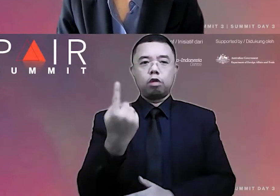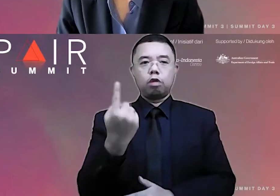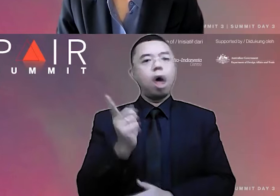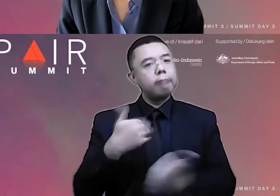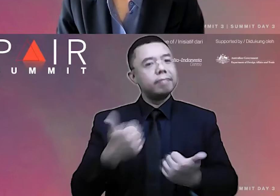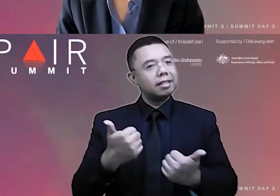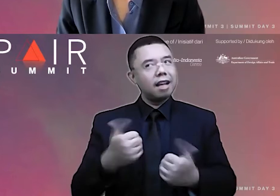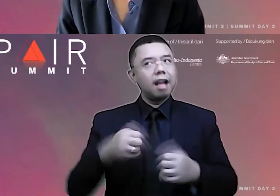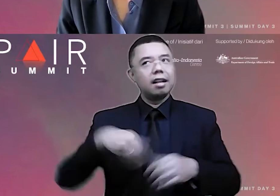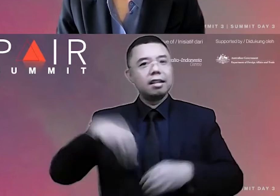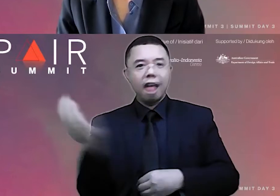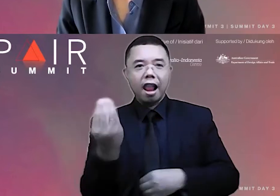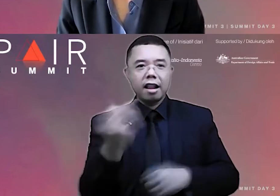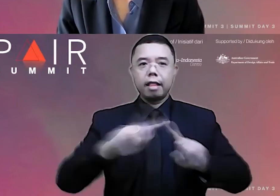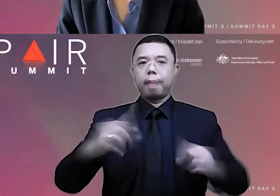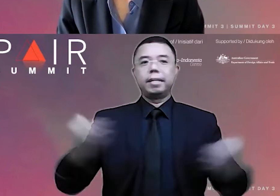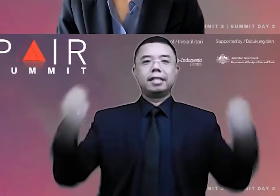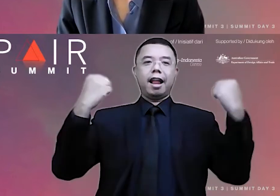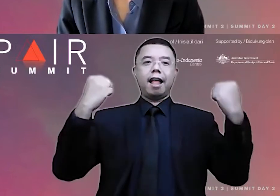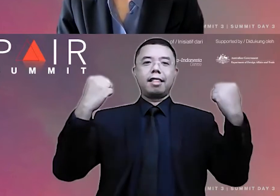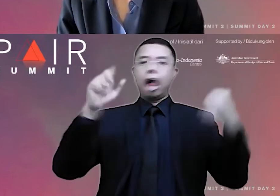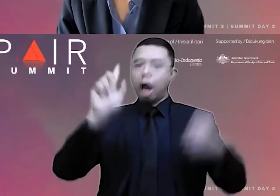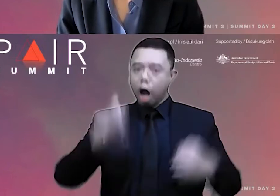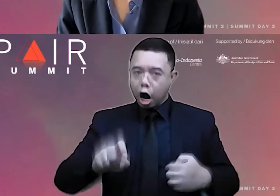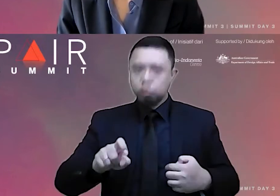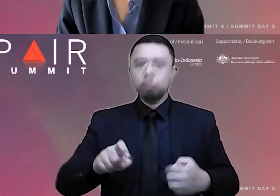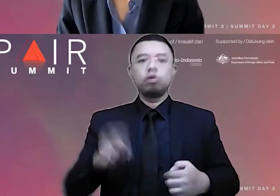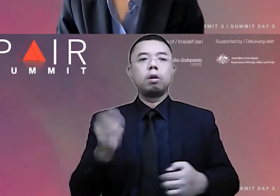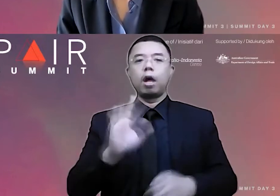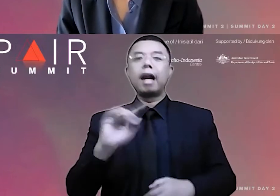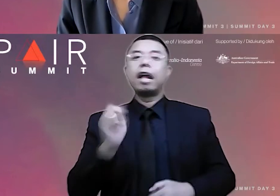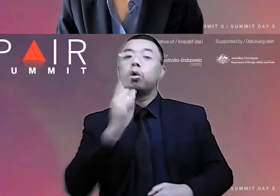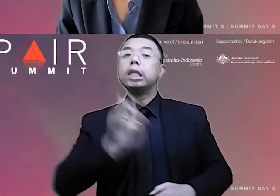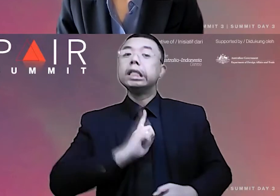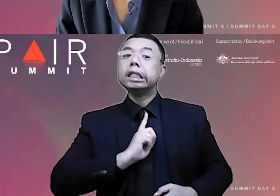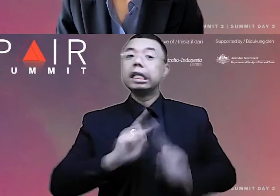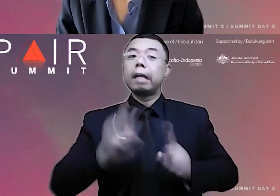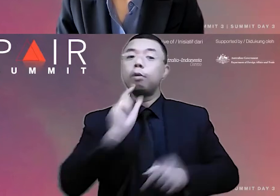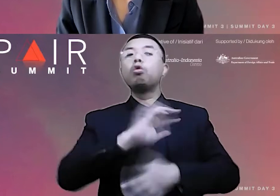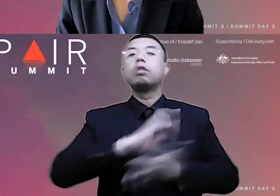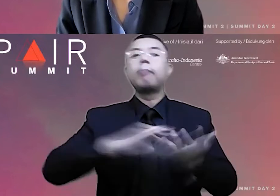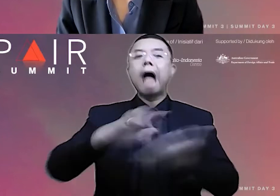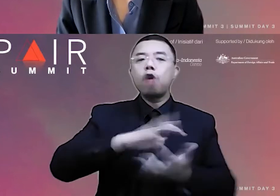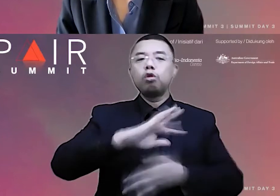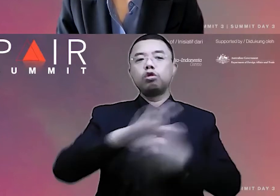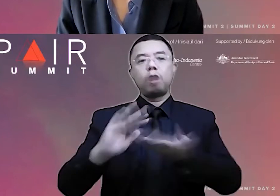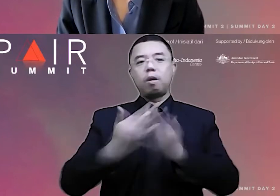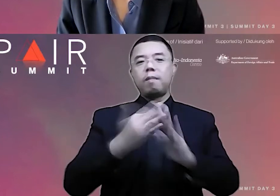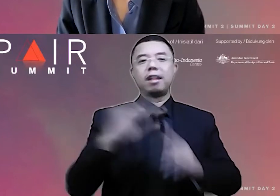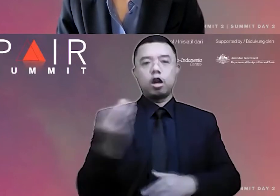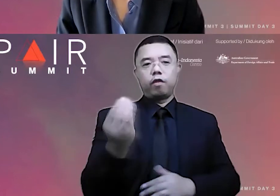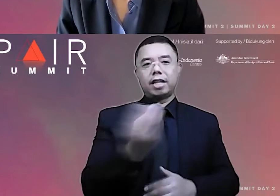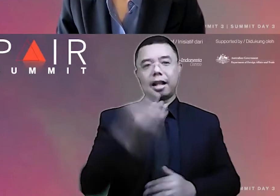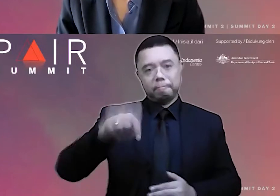because this is not only for you, but for all the ecosystem, the tourism ecosystem. Point number 4 is the education.